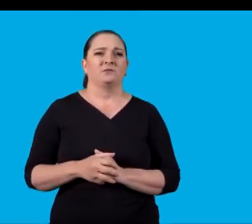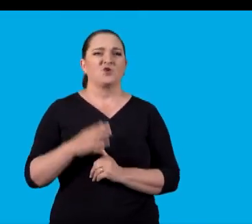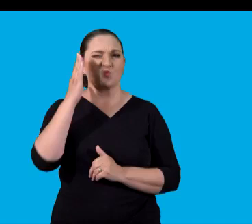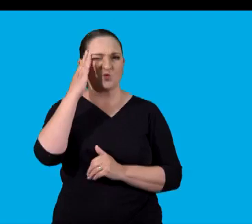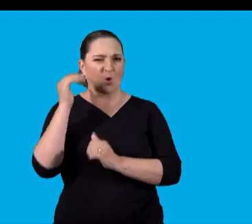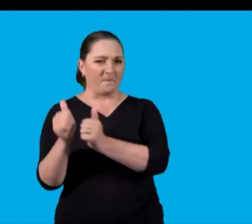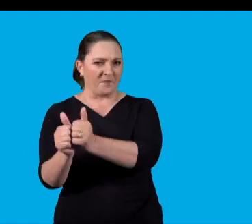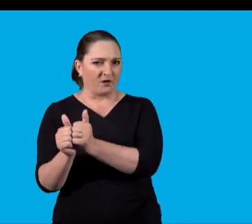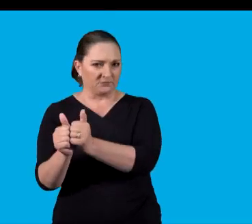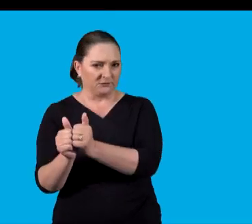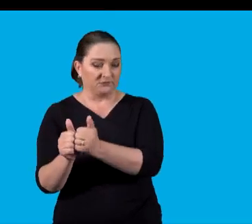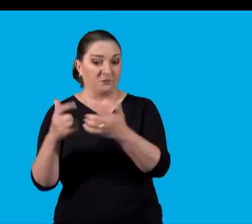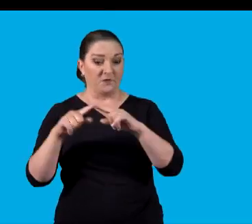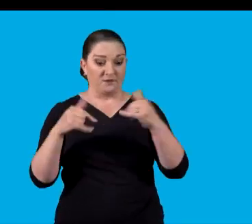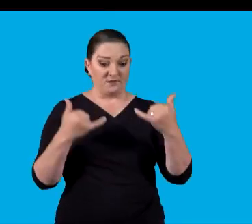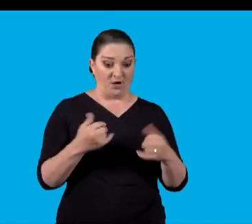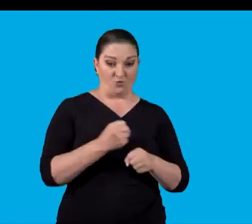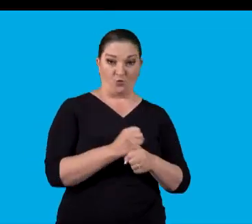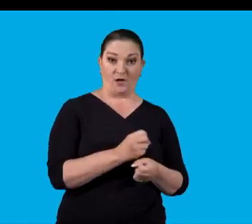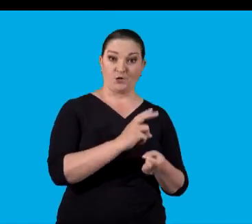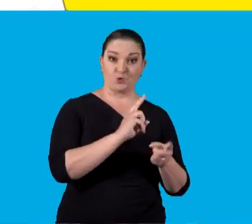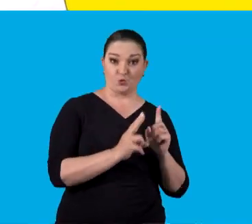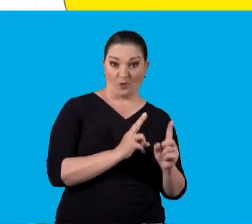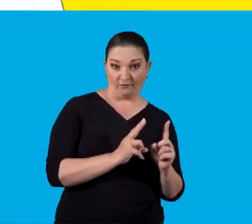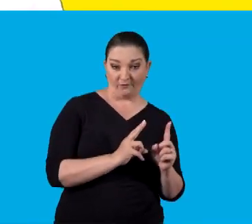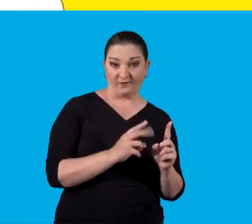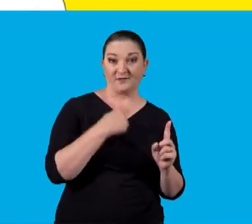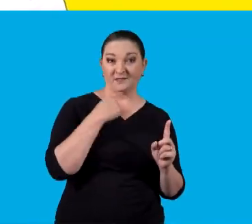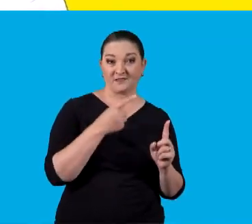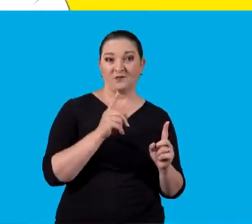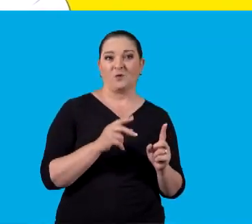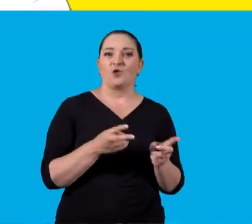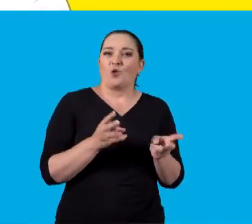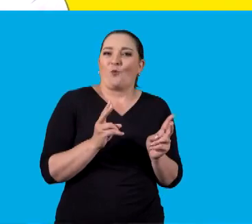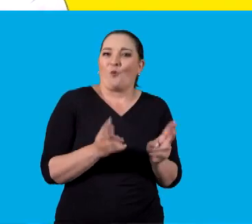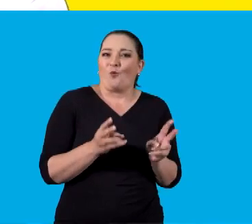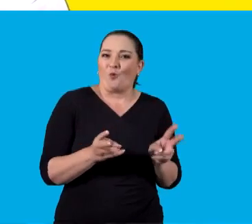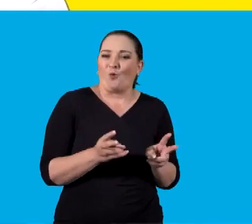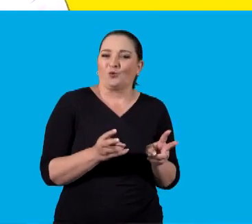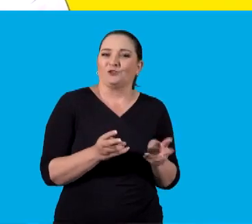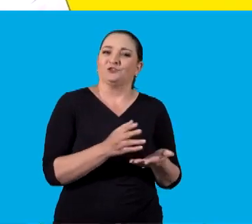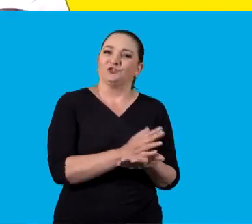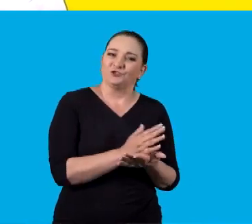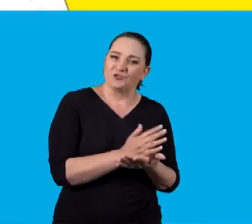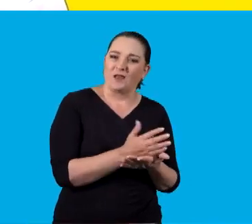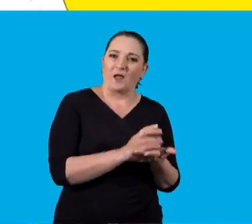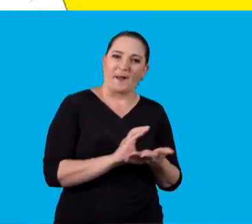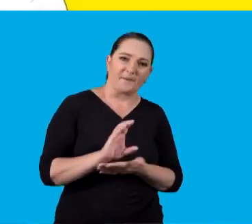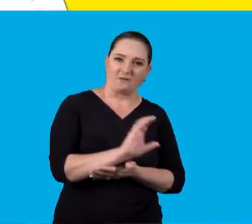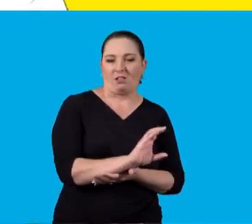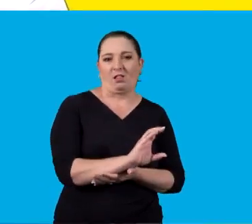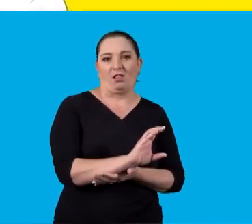capital for the sole trader. In grade 11, we dealt with the partnership. But now in grade 12, we are dealing with what is known as